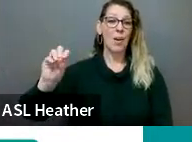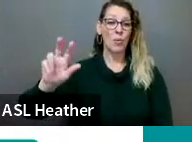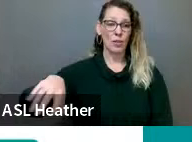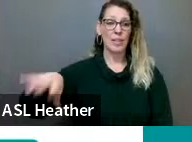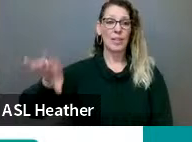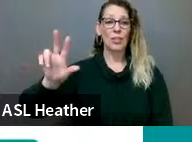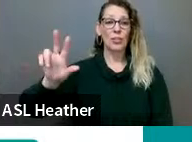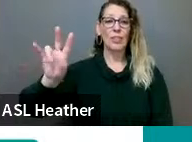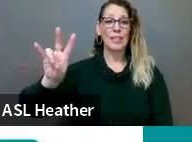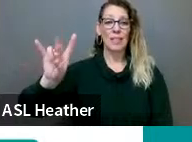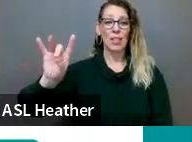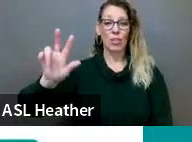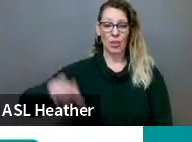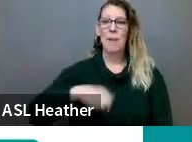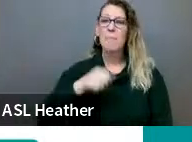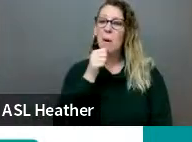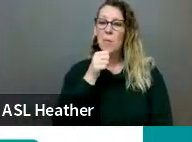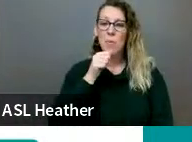823-5803-3783, passcode